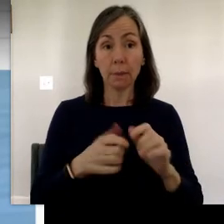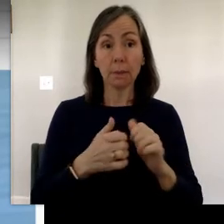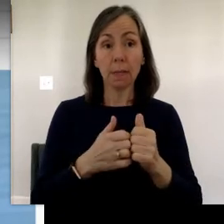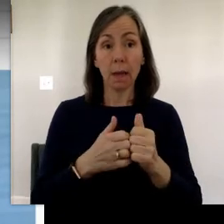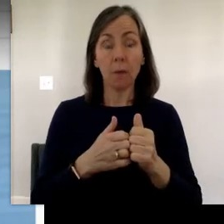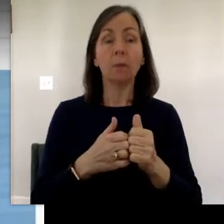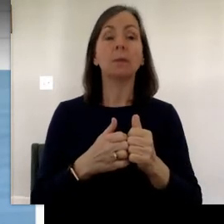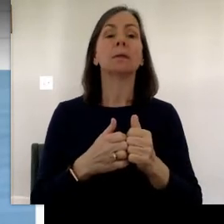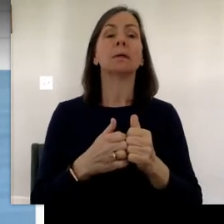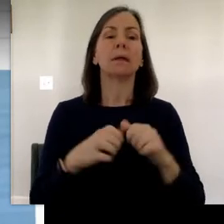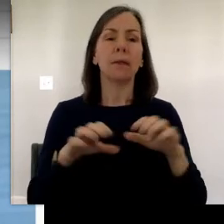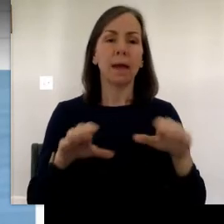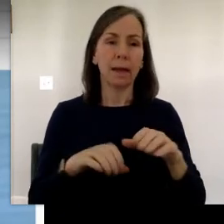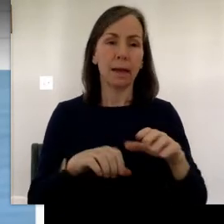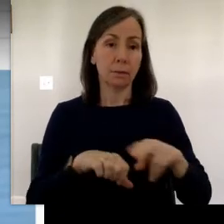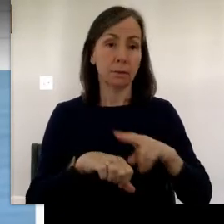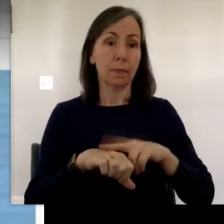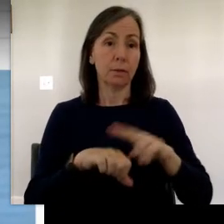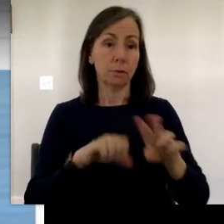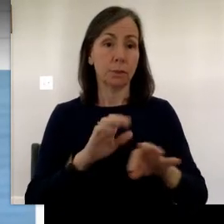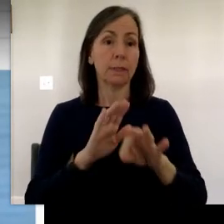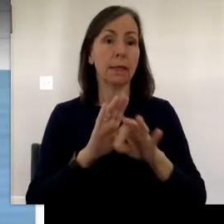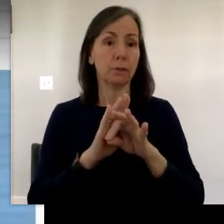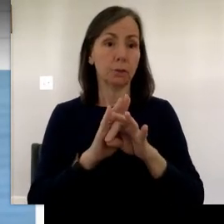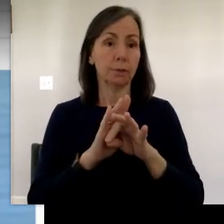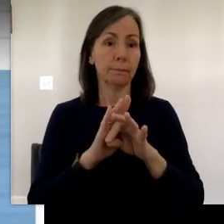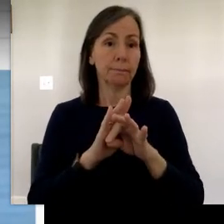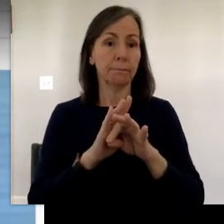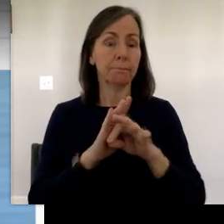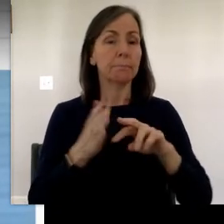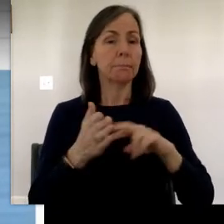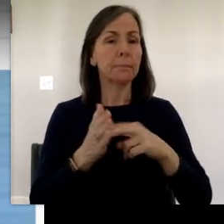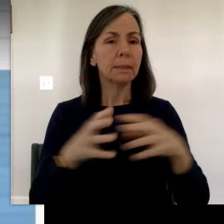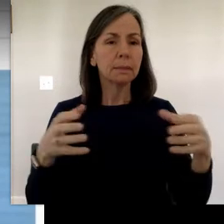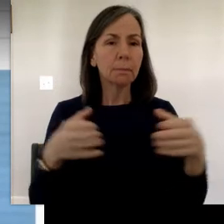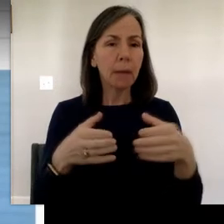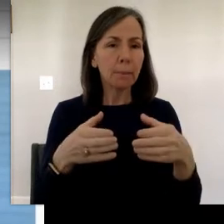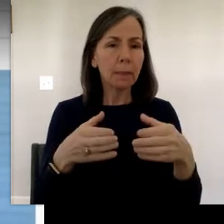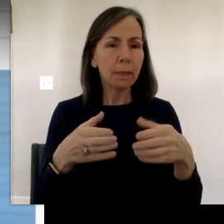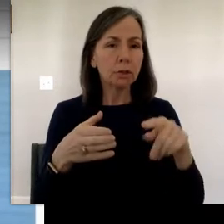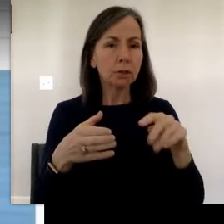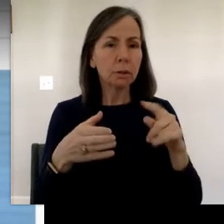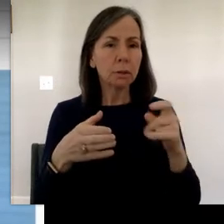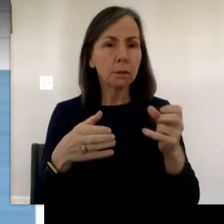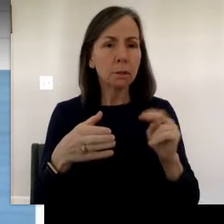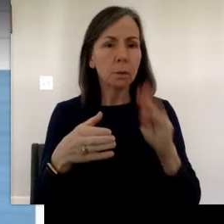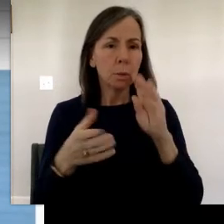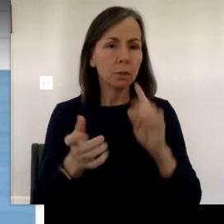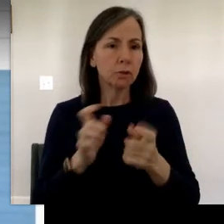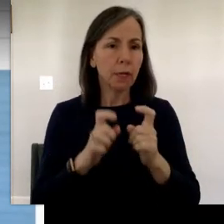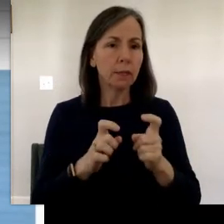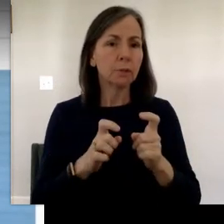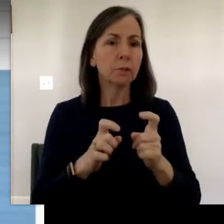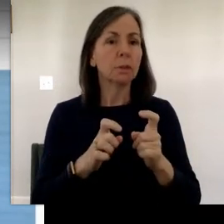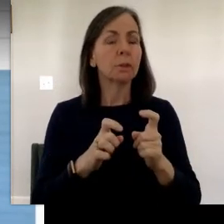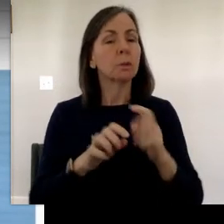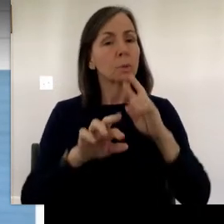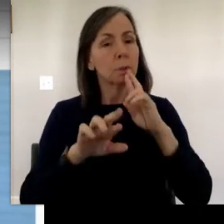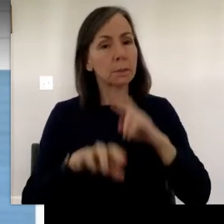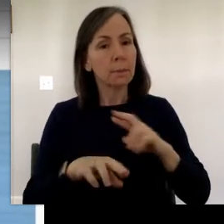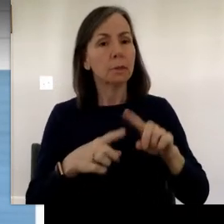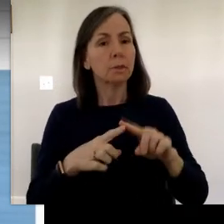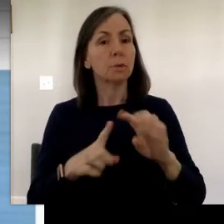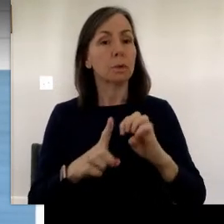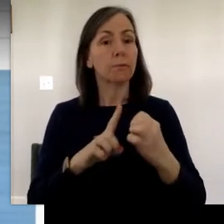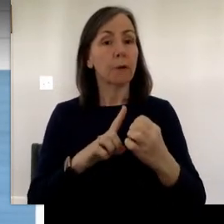of natural selection. That is, populations change in response to environmental pressures, and they